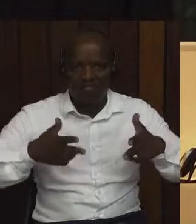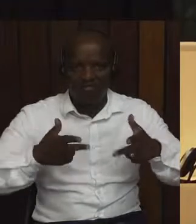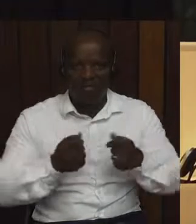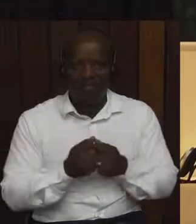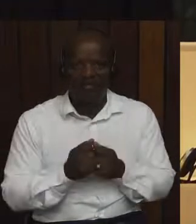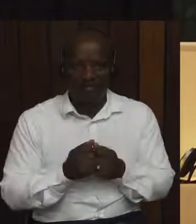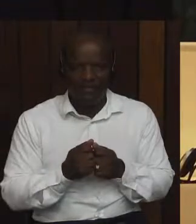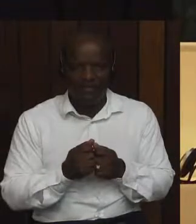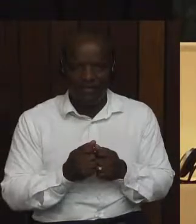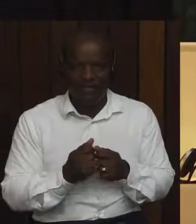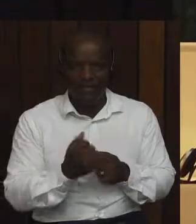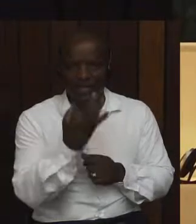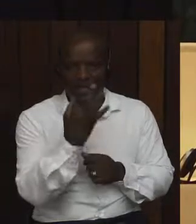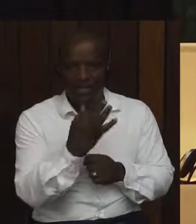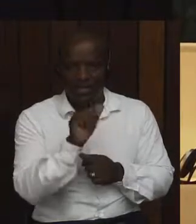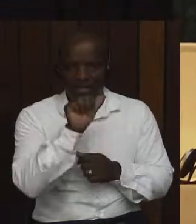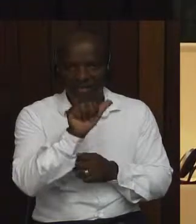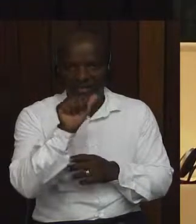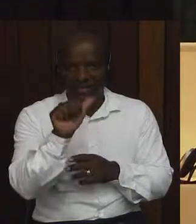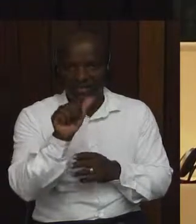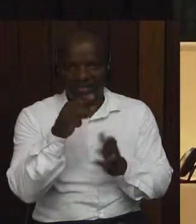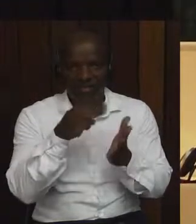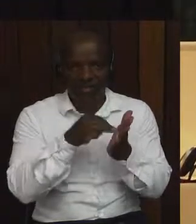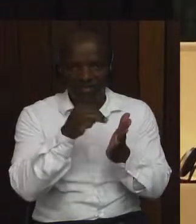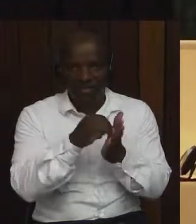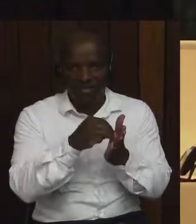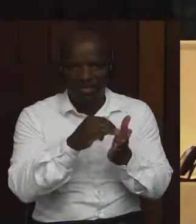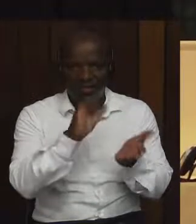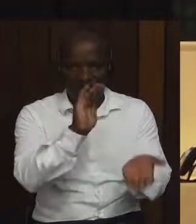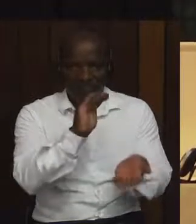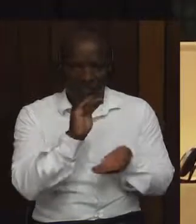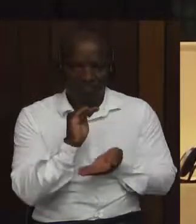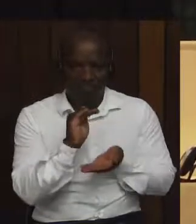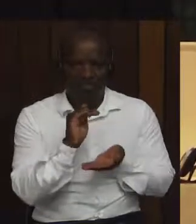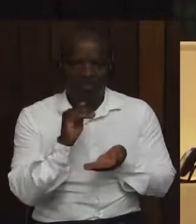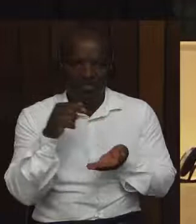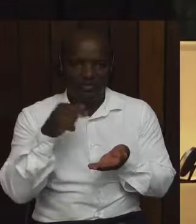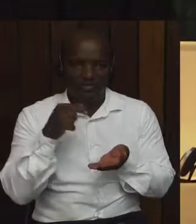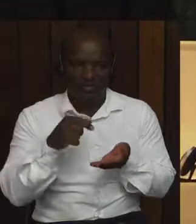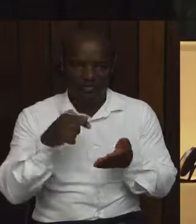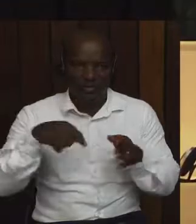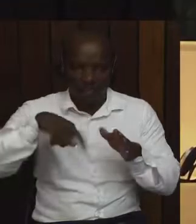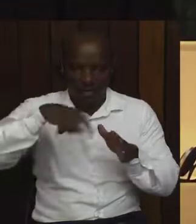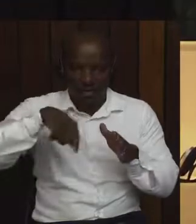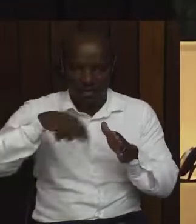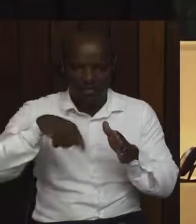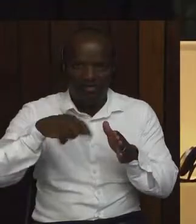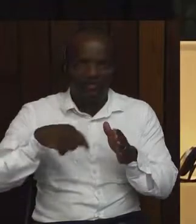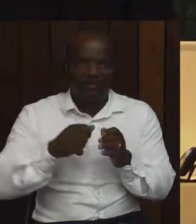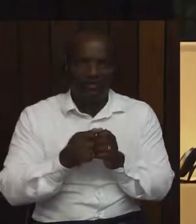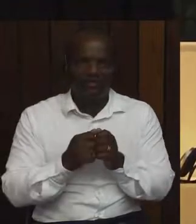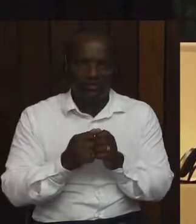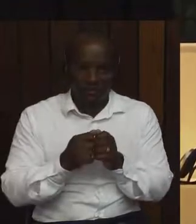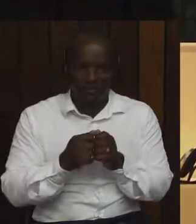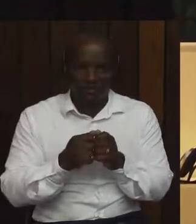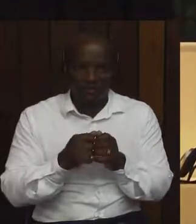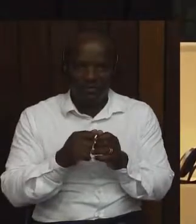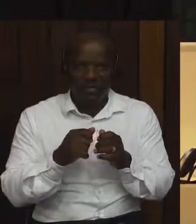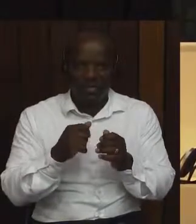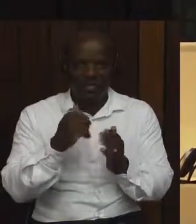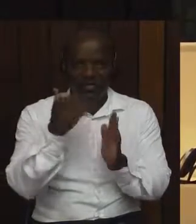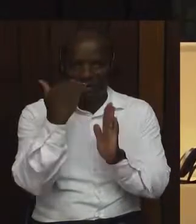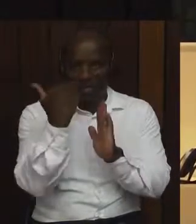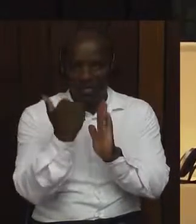received 366 million during this adjustment period. So that means the budget for Gautrain